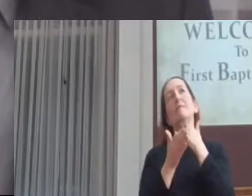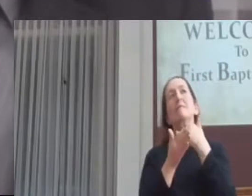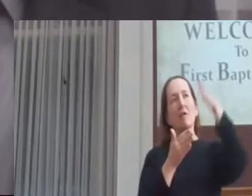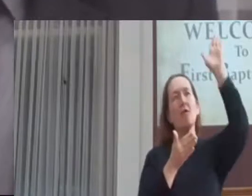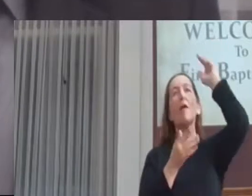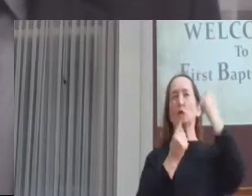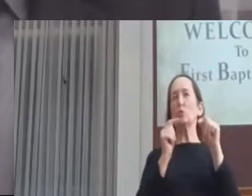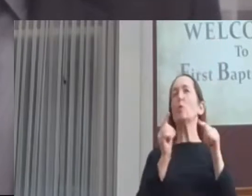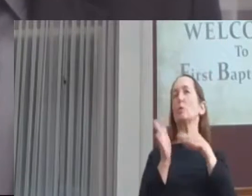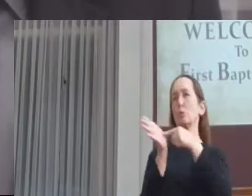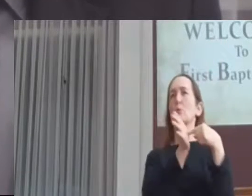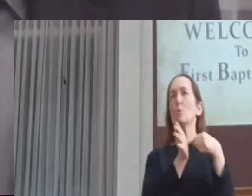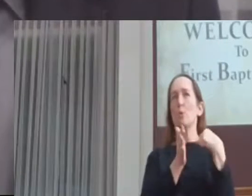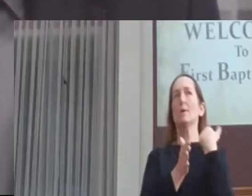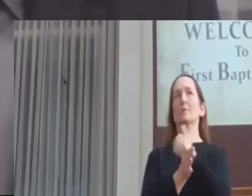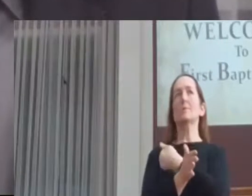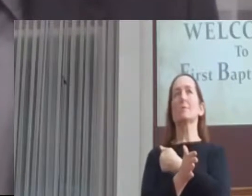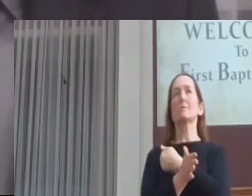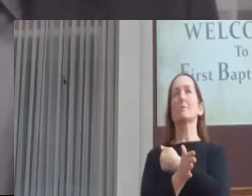us.